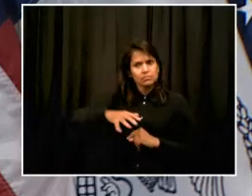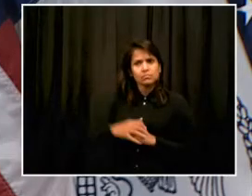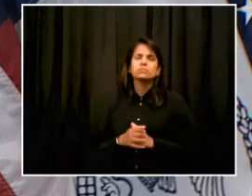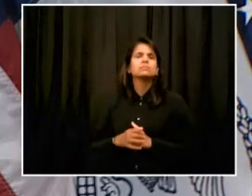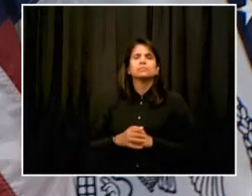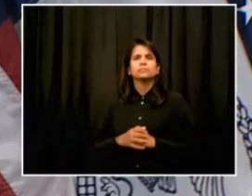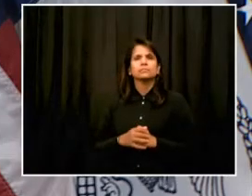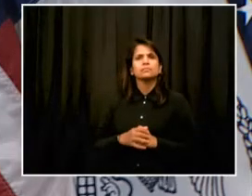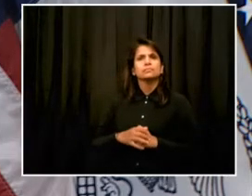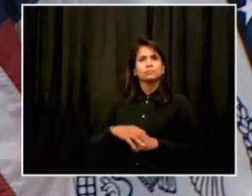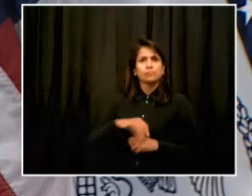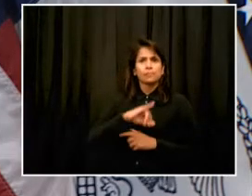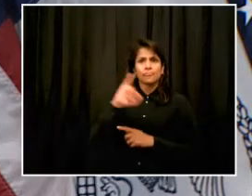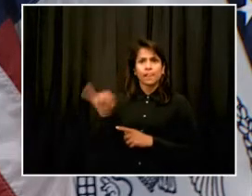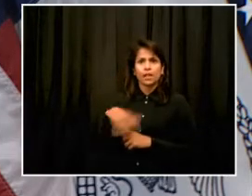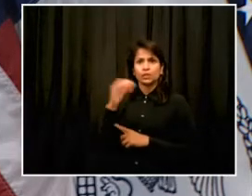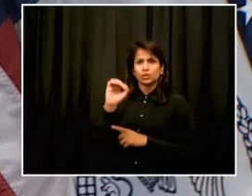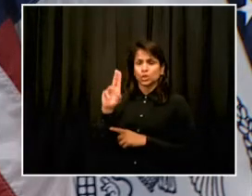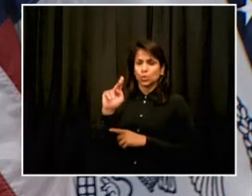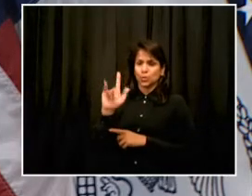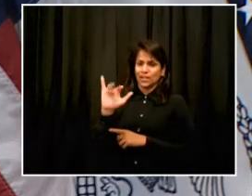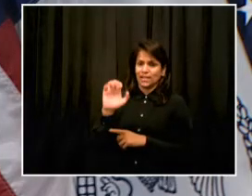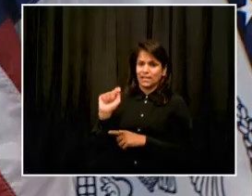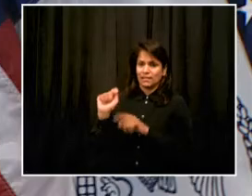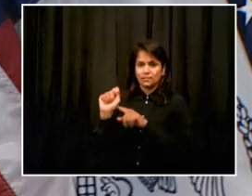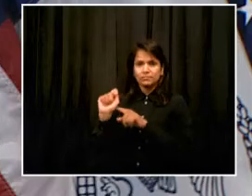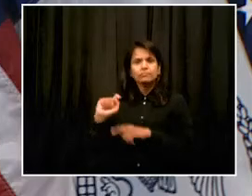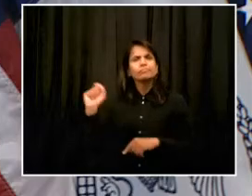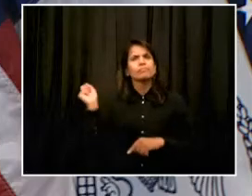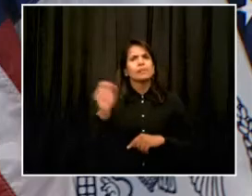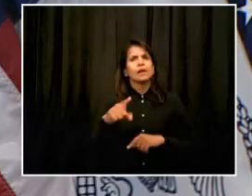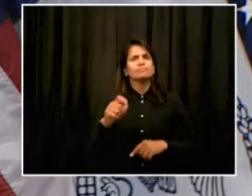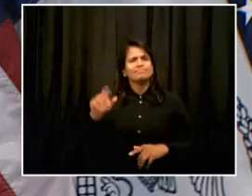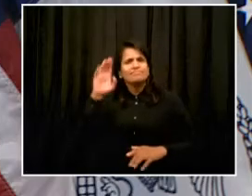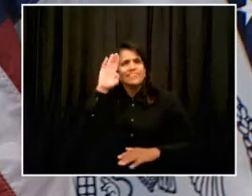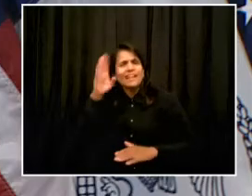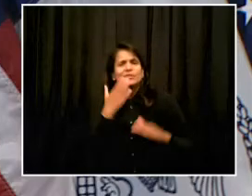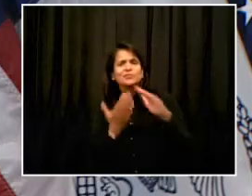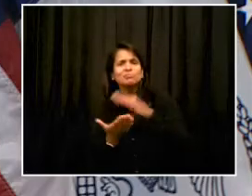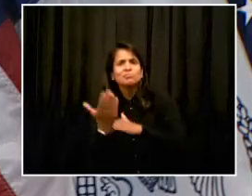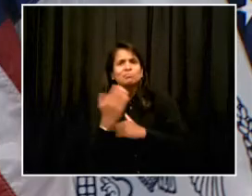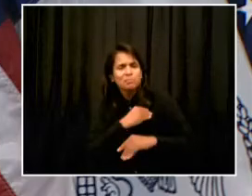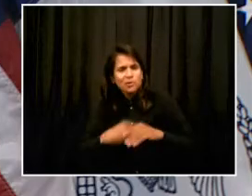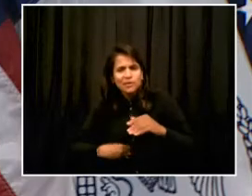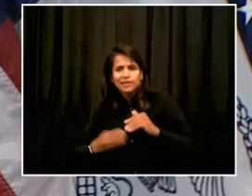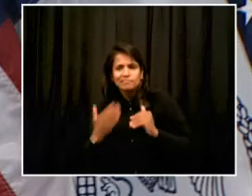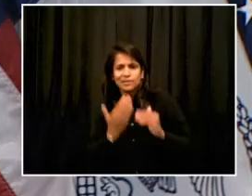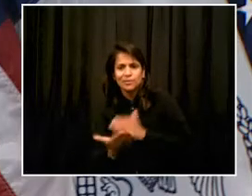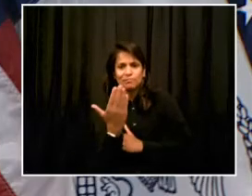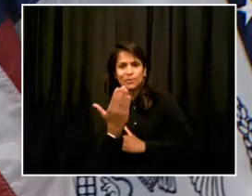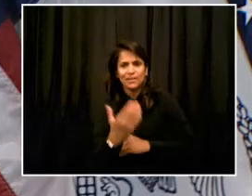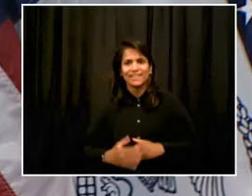Oh, hi. Good morning, Mr. Mayor. Good morning, everyone. How you doing? Hey, Juliet, how are you?